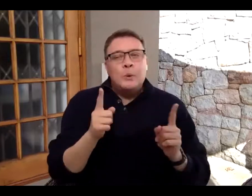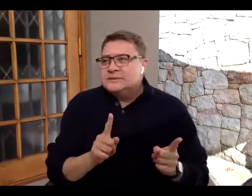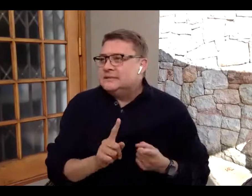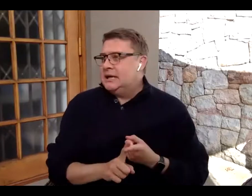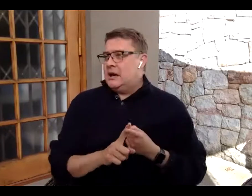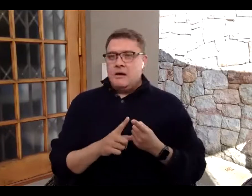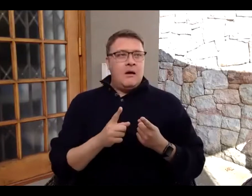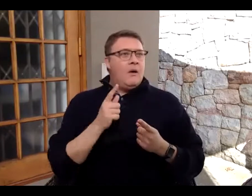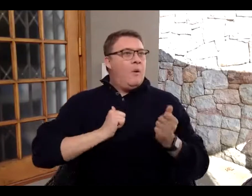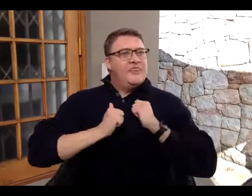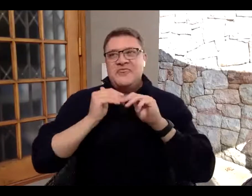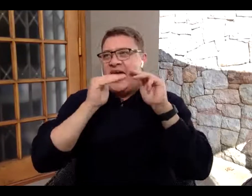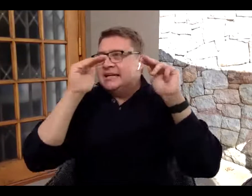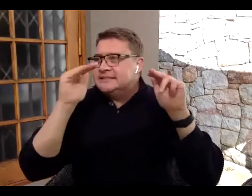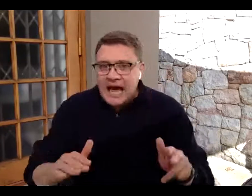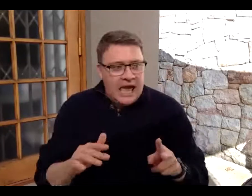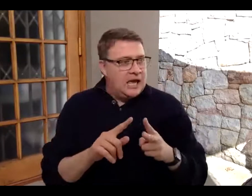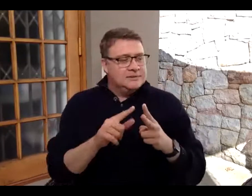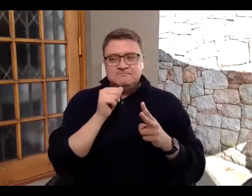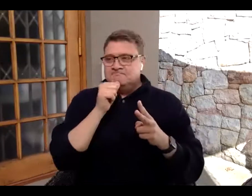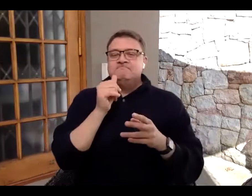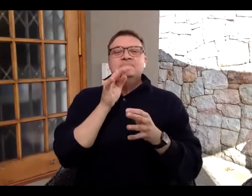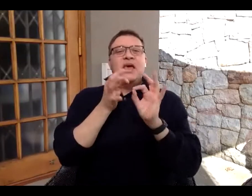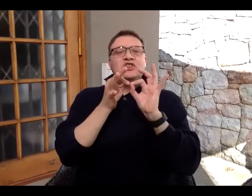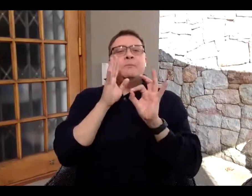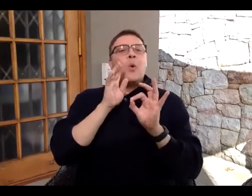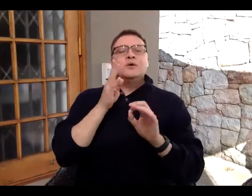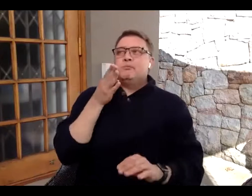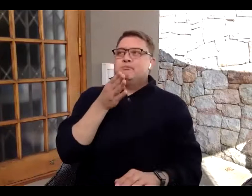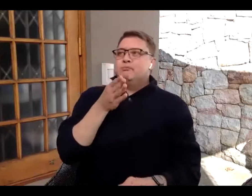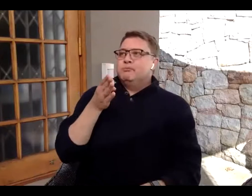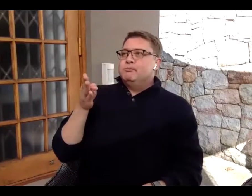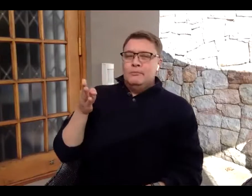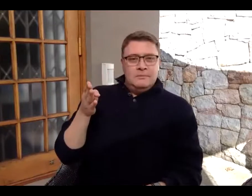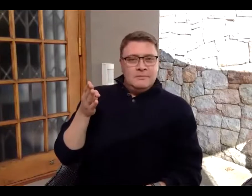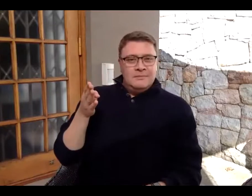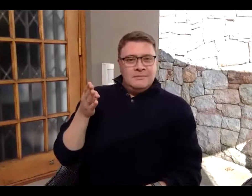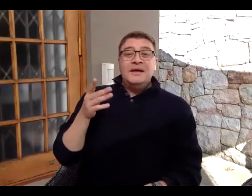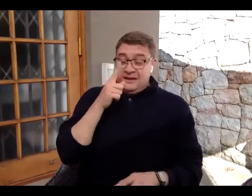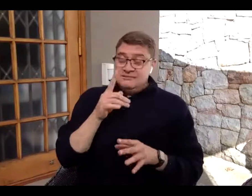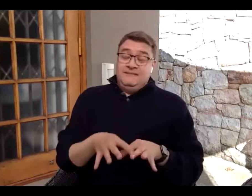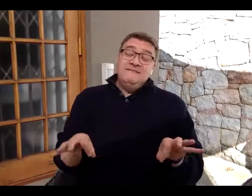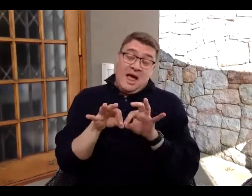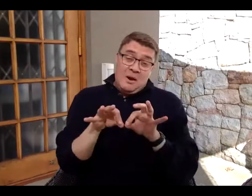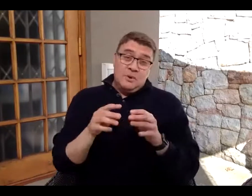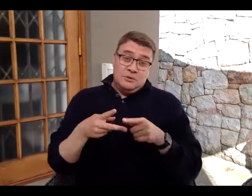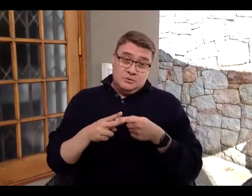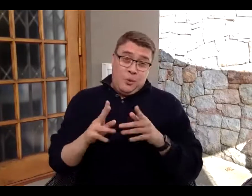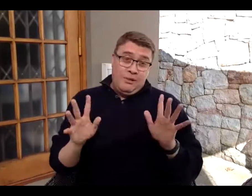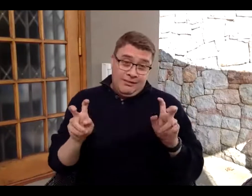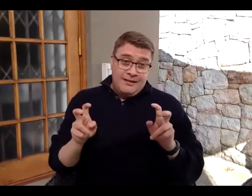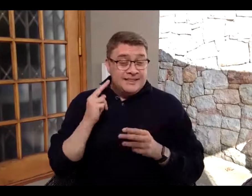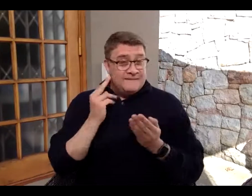theatre show, there's always a sign language interpreter. And I think that that's such a valuable tool to have within the deaf communities.